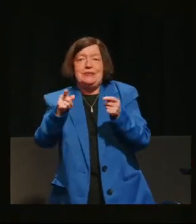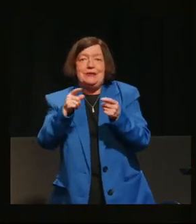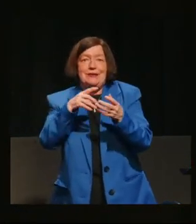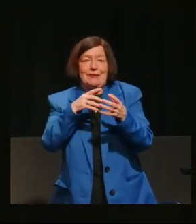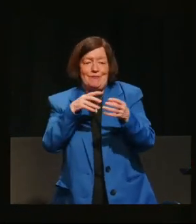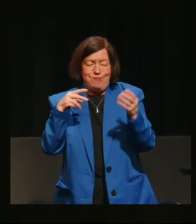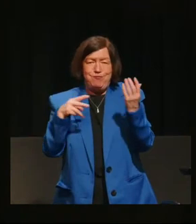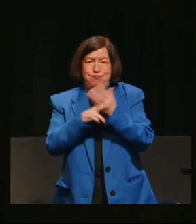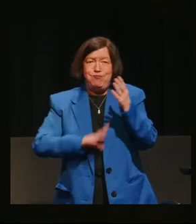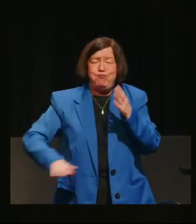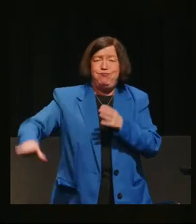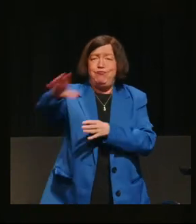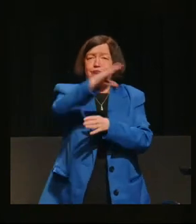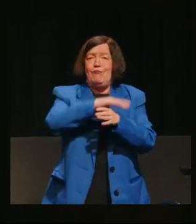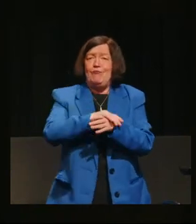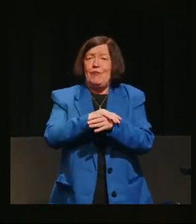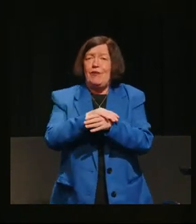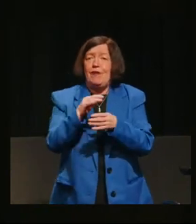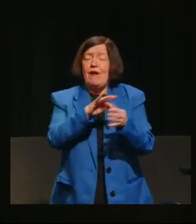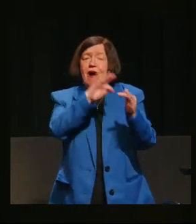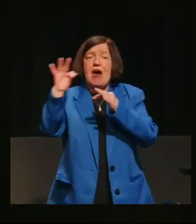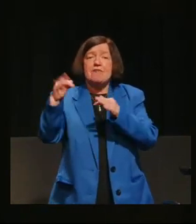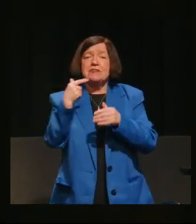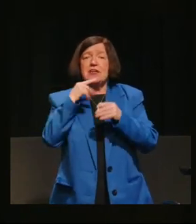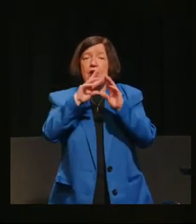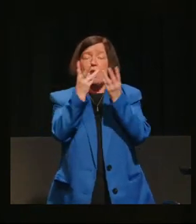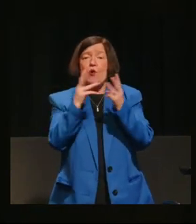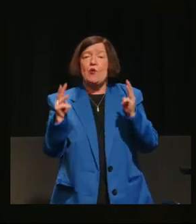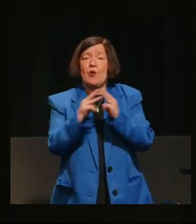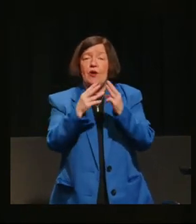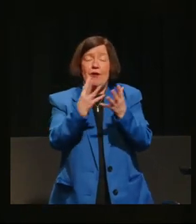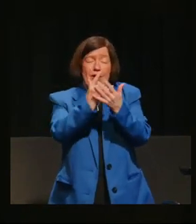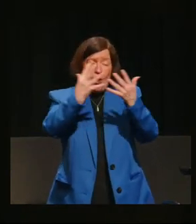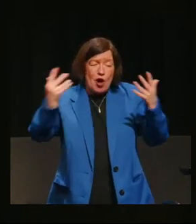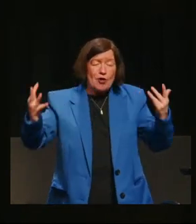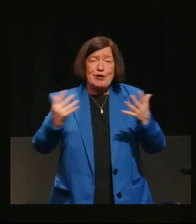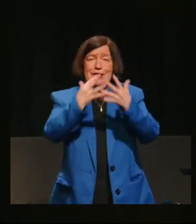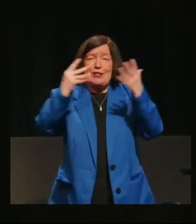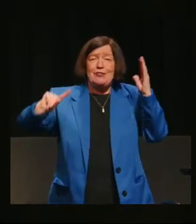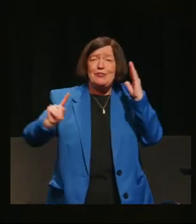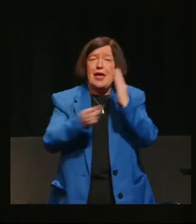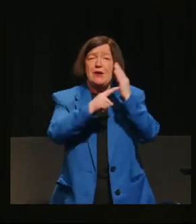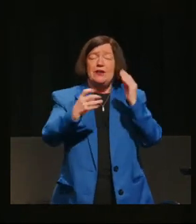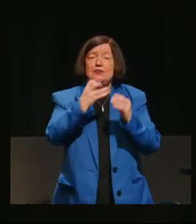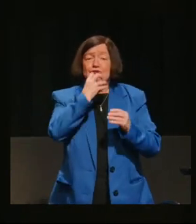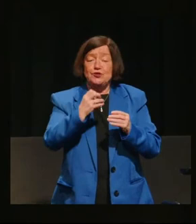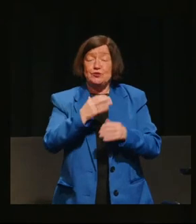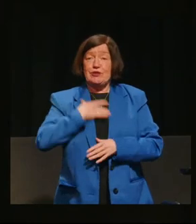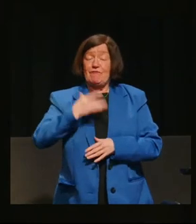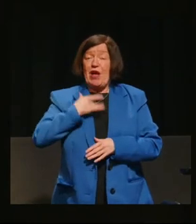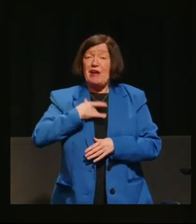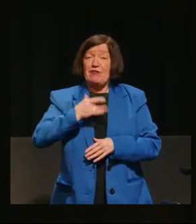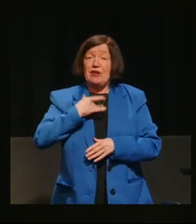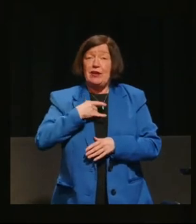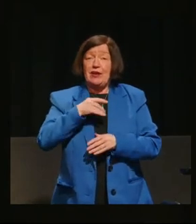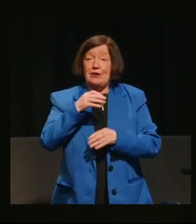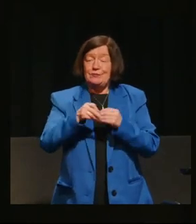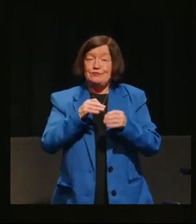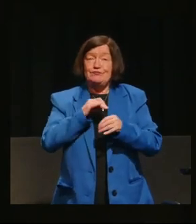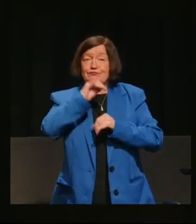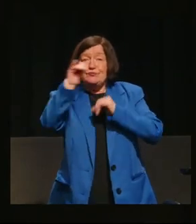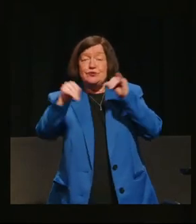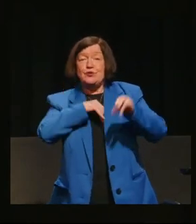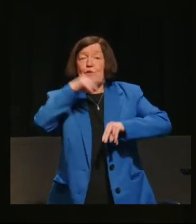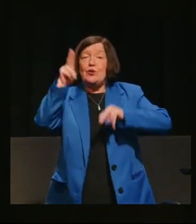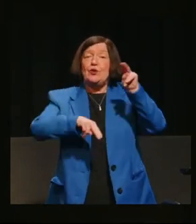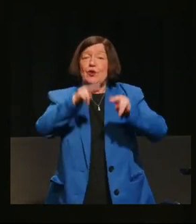them. After the Second World War, hundreds of thousands of Jewish Holocaust survivors made their way to the